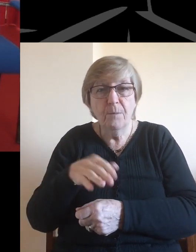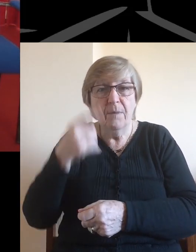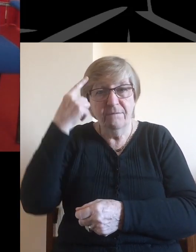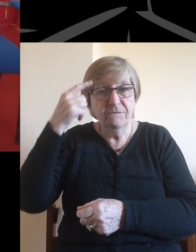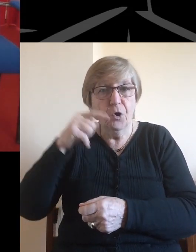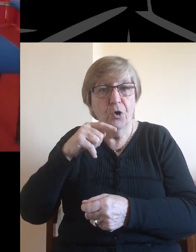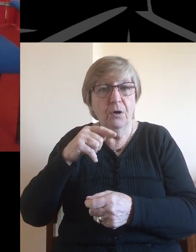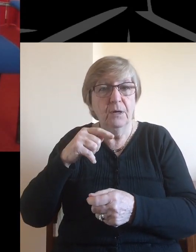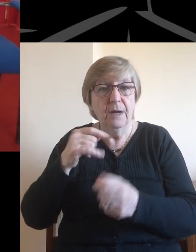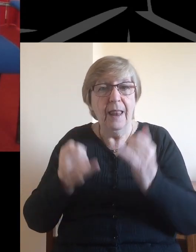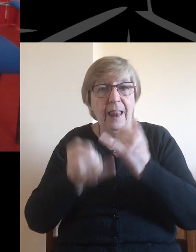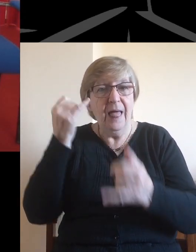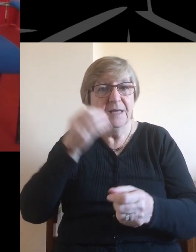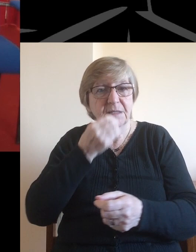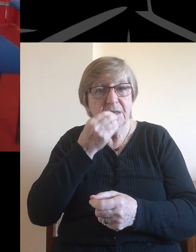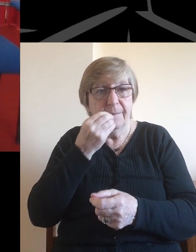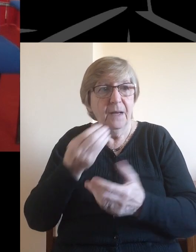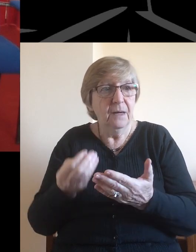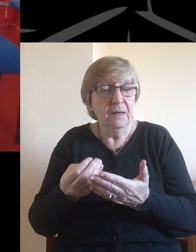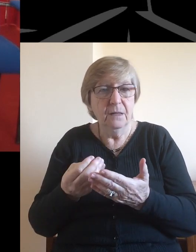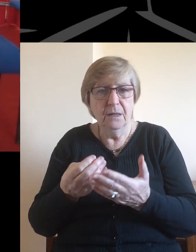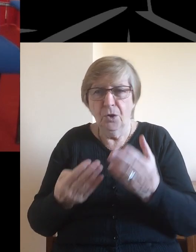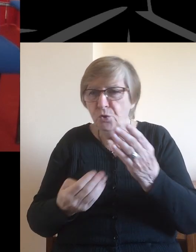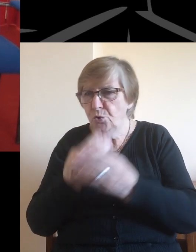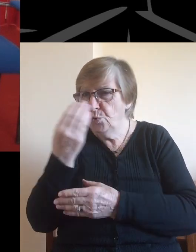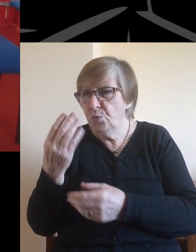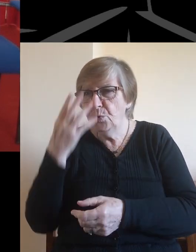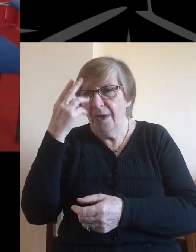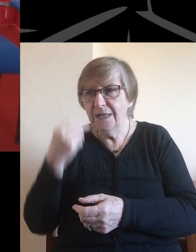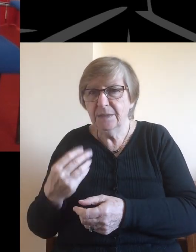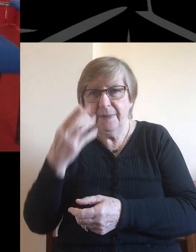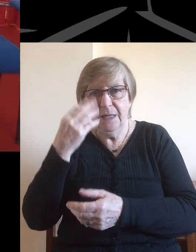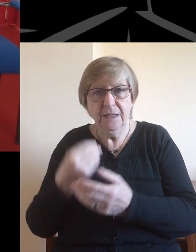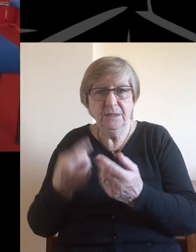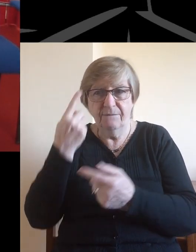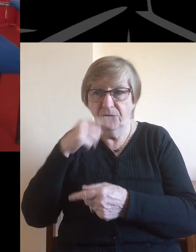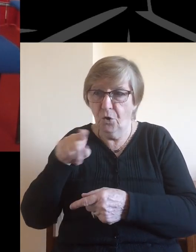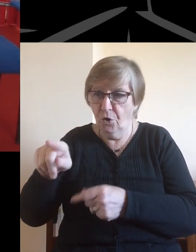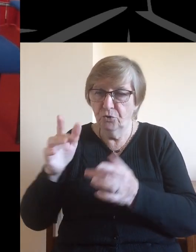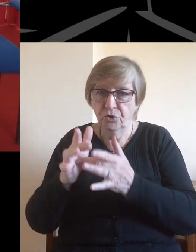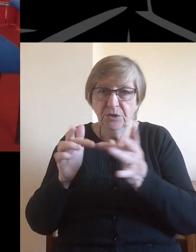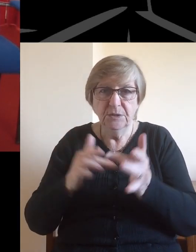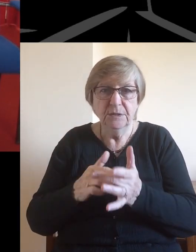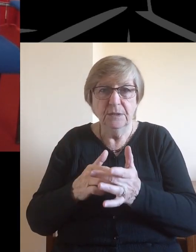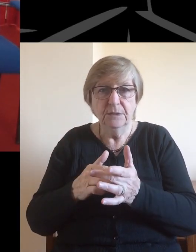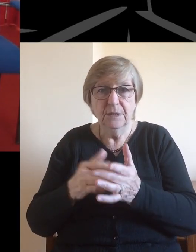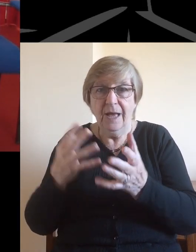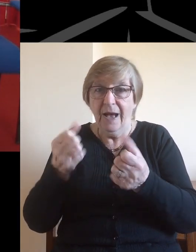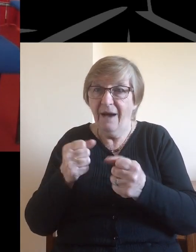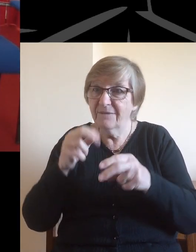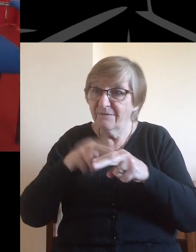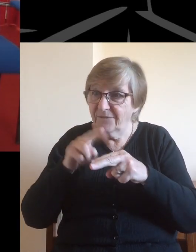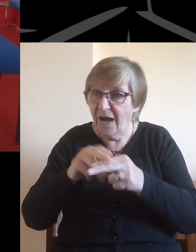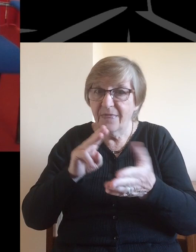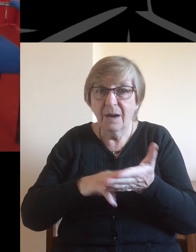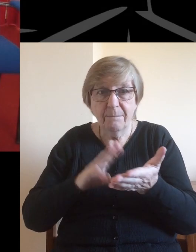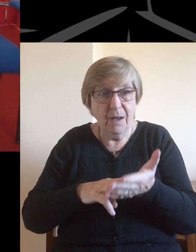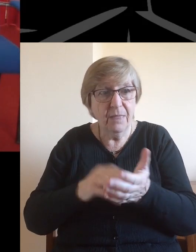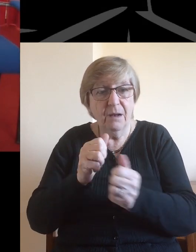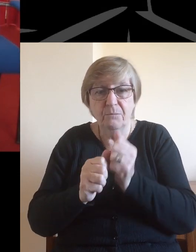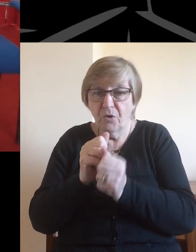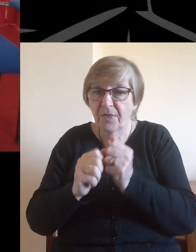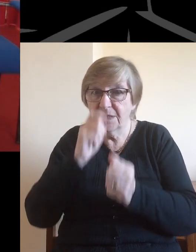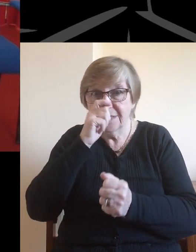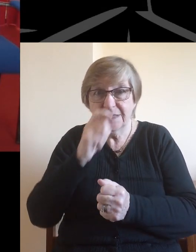meal. It was a whole new range of experiences for the Son of God. To have a father and a mother, to have brothers